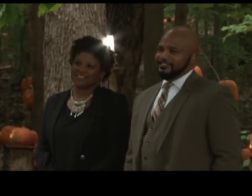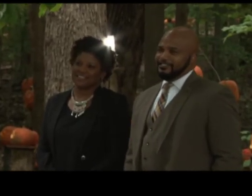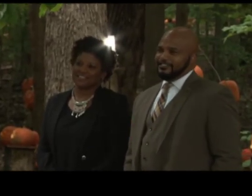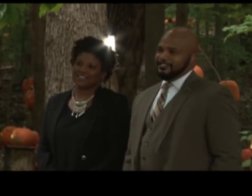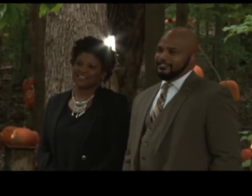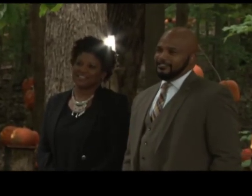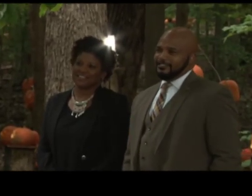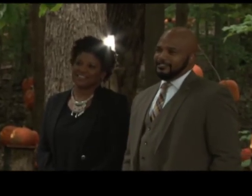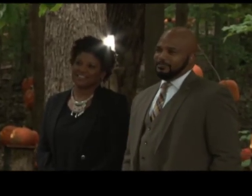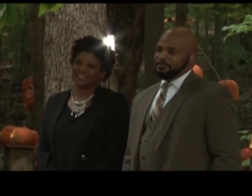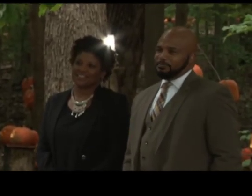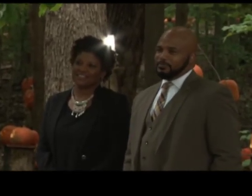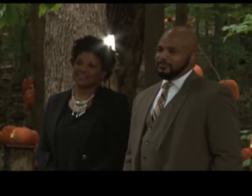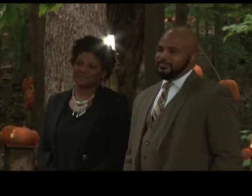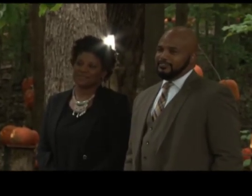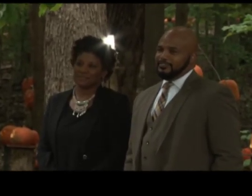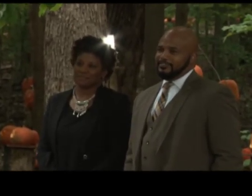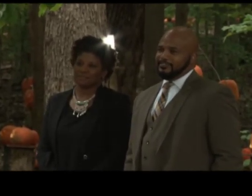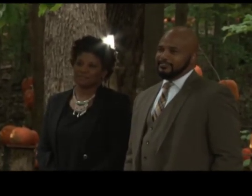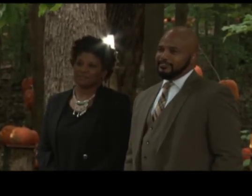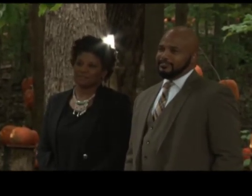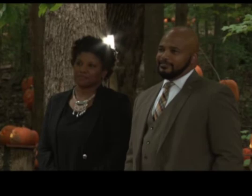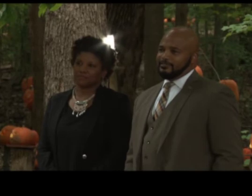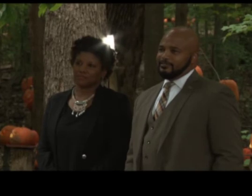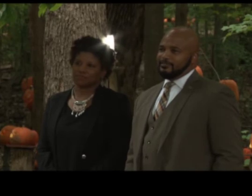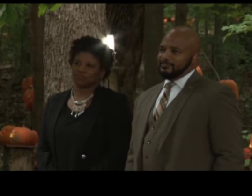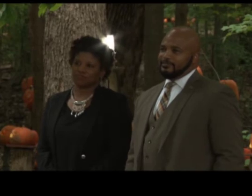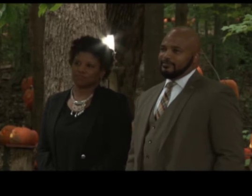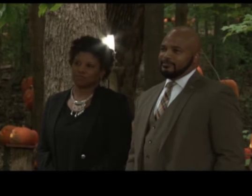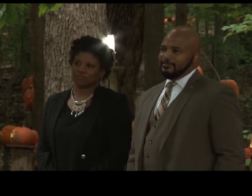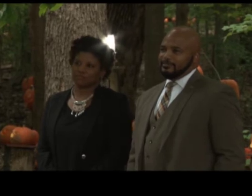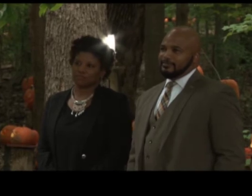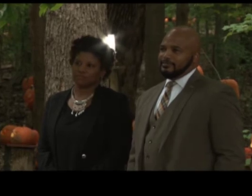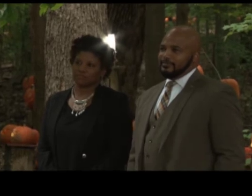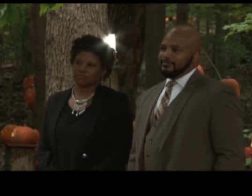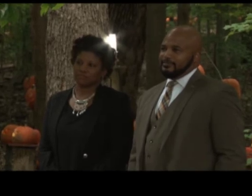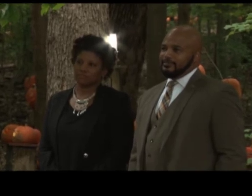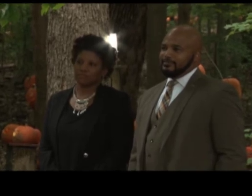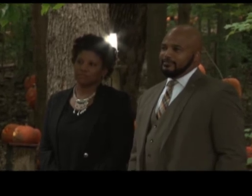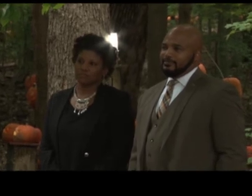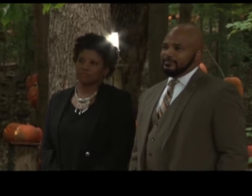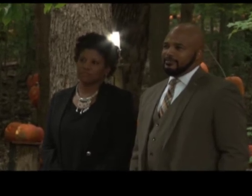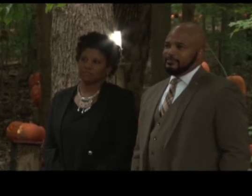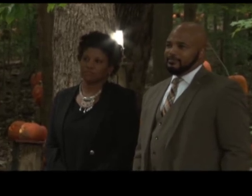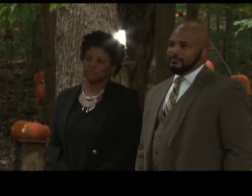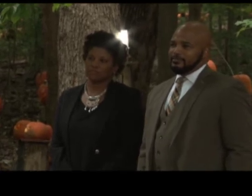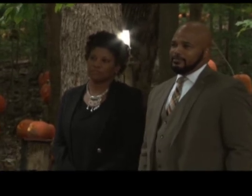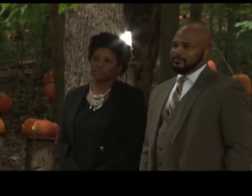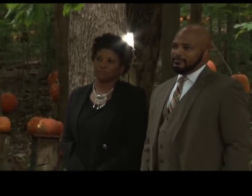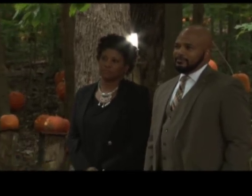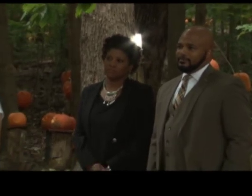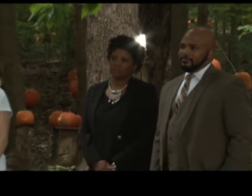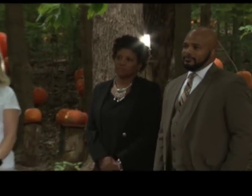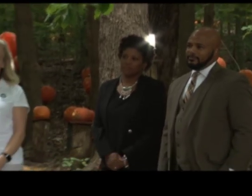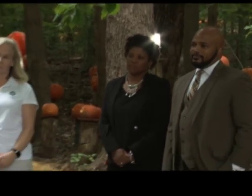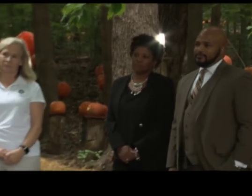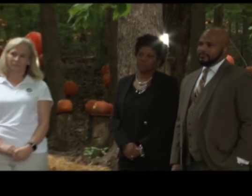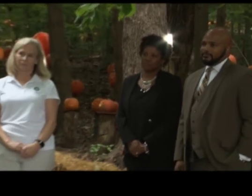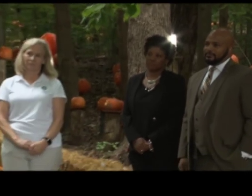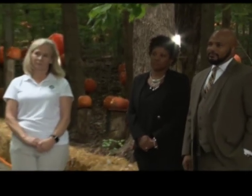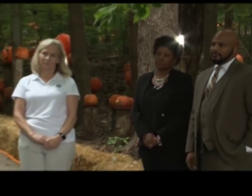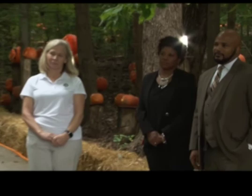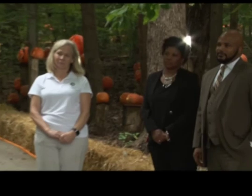another level. That's what we try to do every time that we follow great leaders like Yvette and say, okay, now how can we make this work even more meaningful for